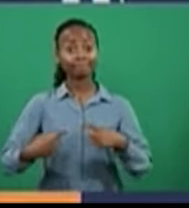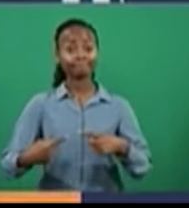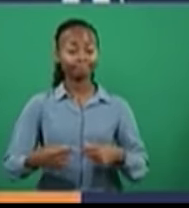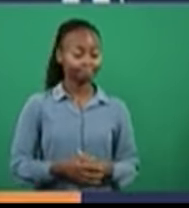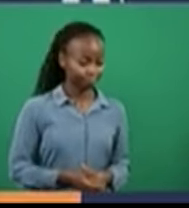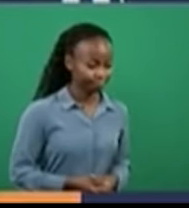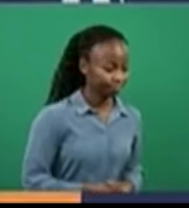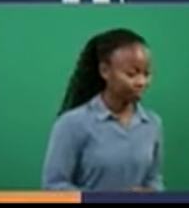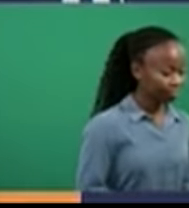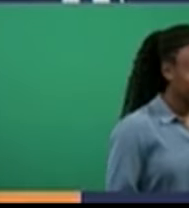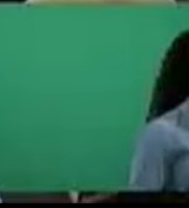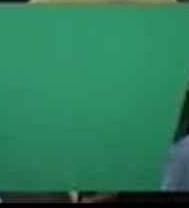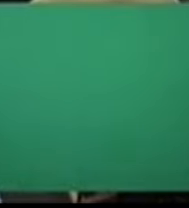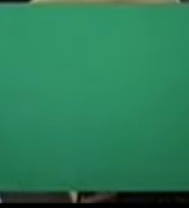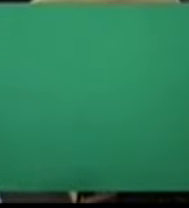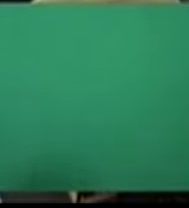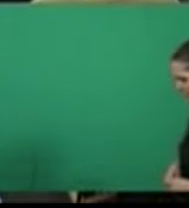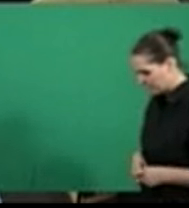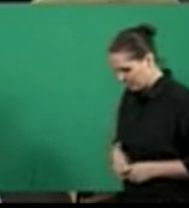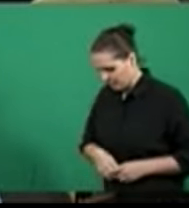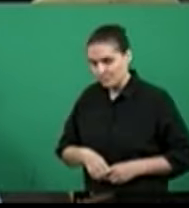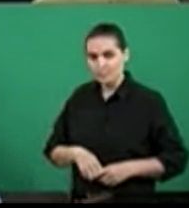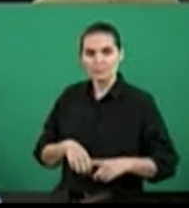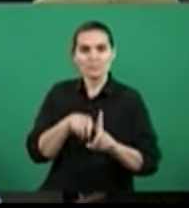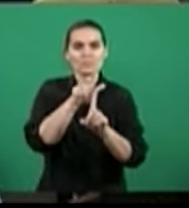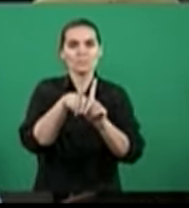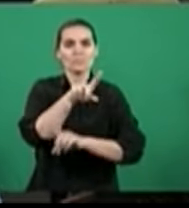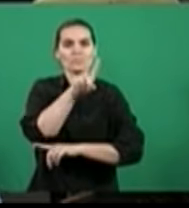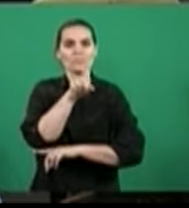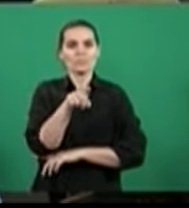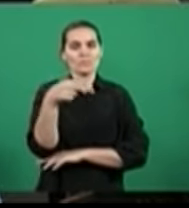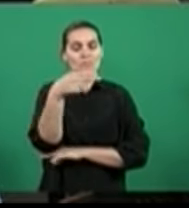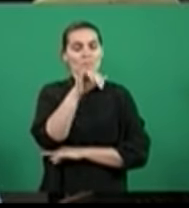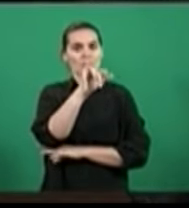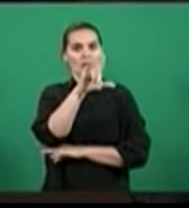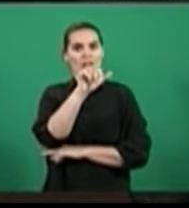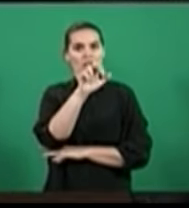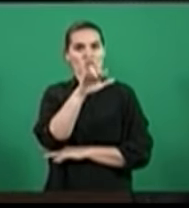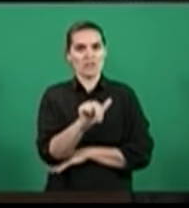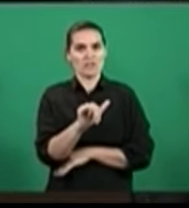Hillary Joffe from Business Day. A follow-up question on the Jifakra.